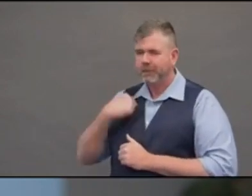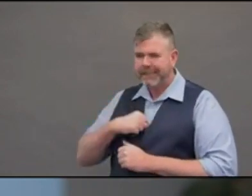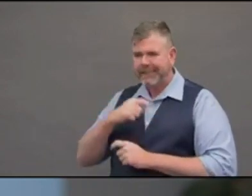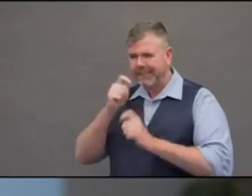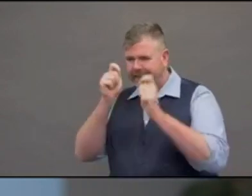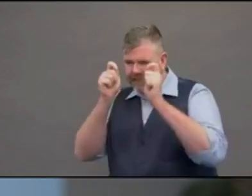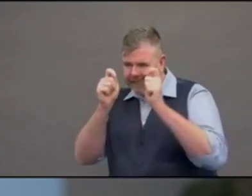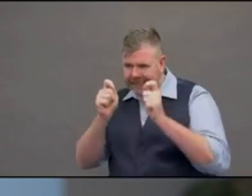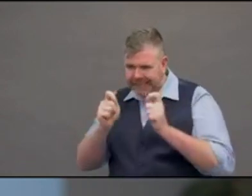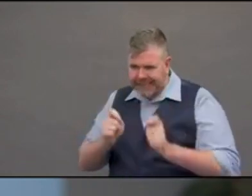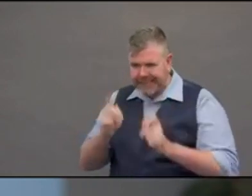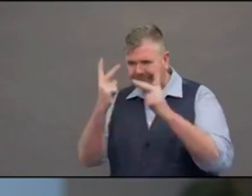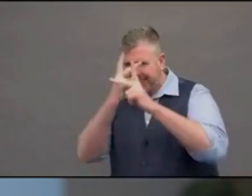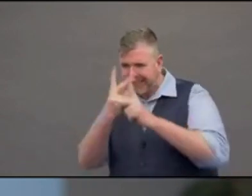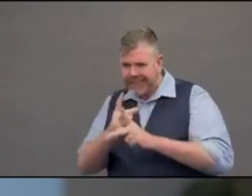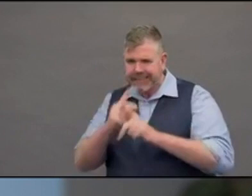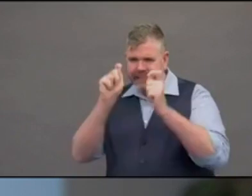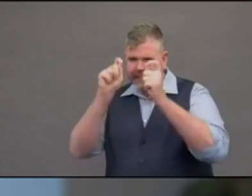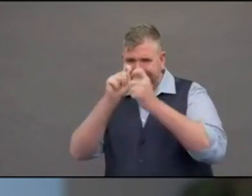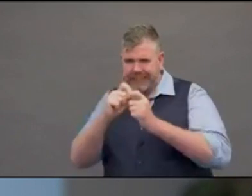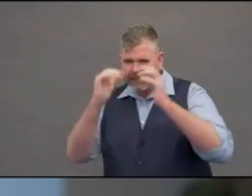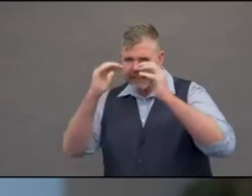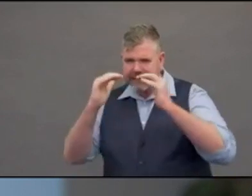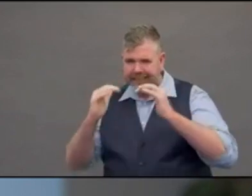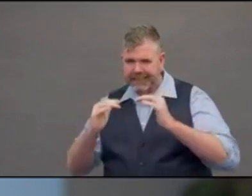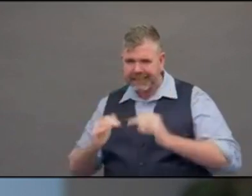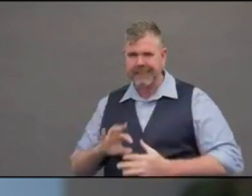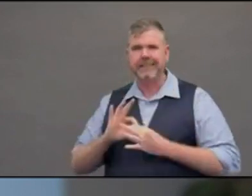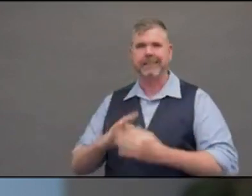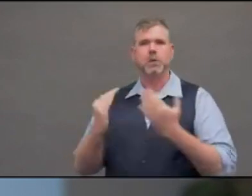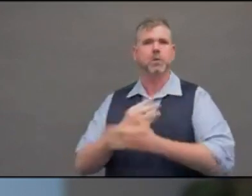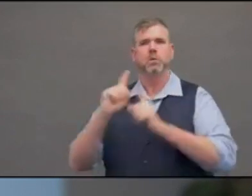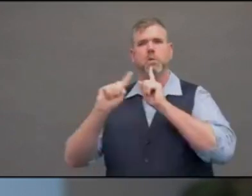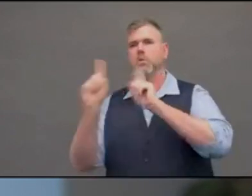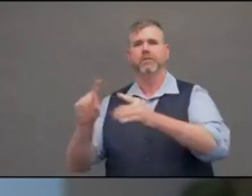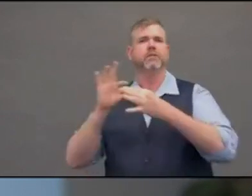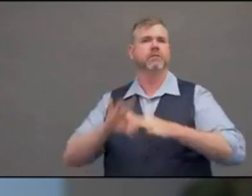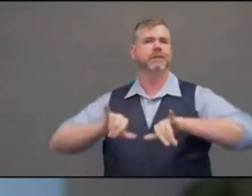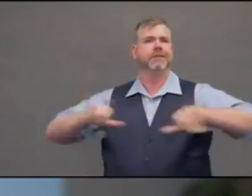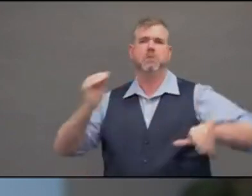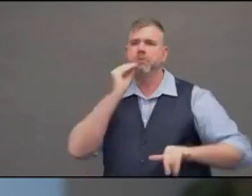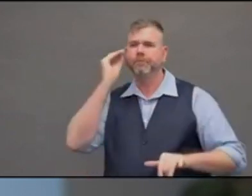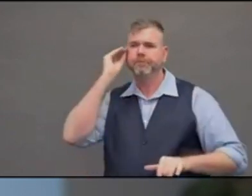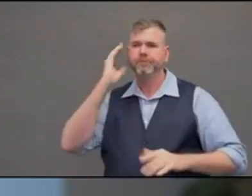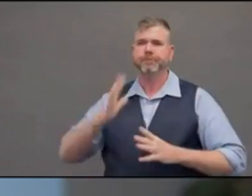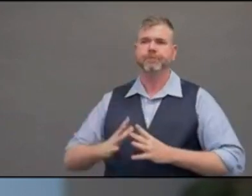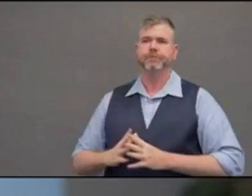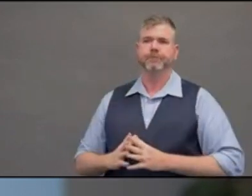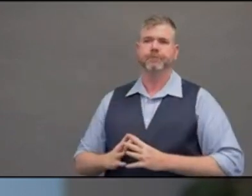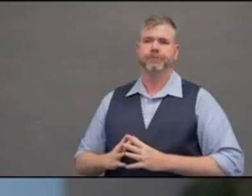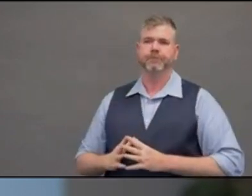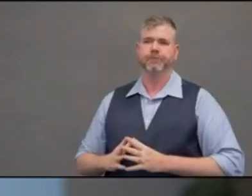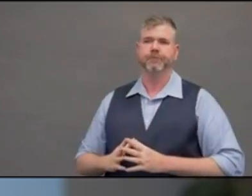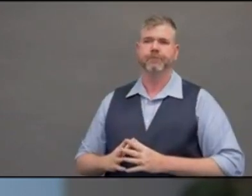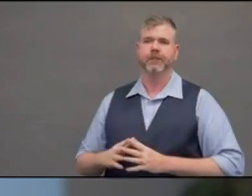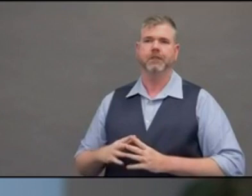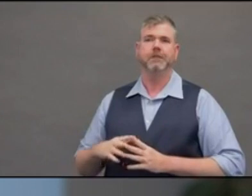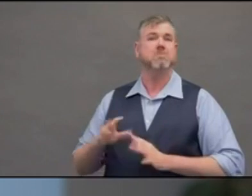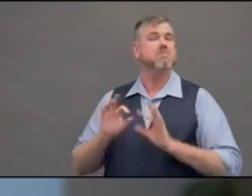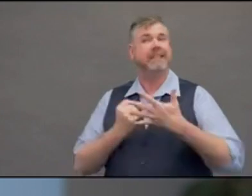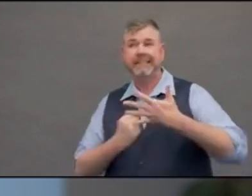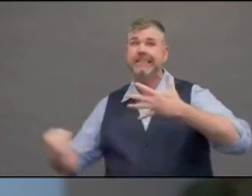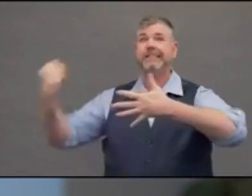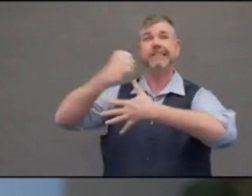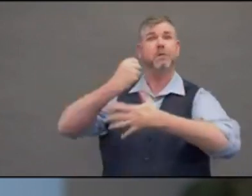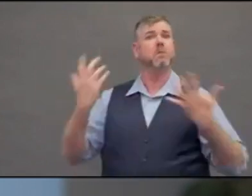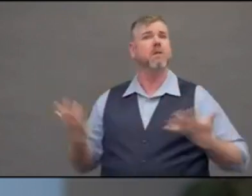lawyer is to first try to apply as much as possible common sense and judgment. And I think that's really